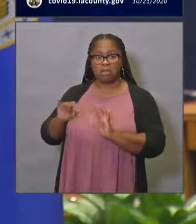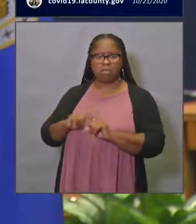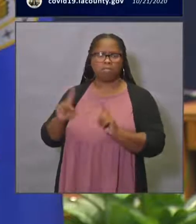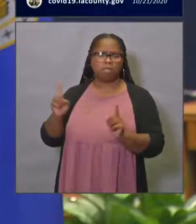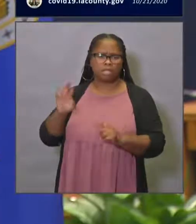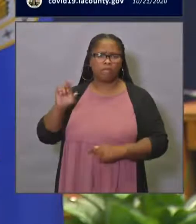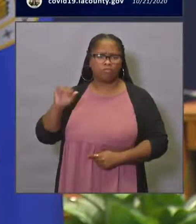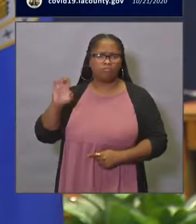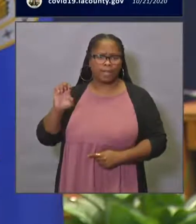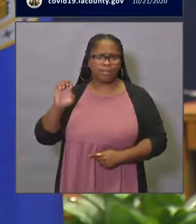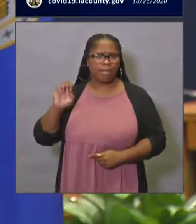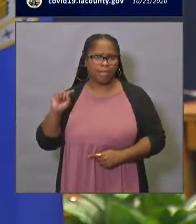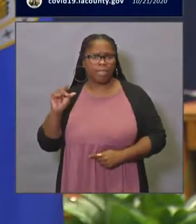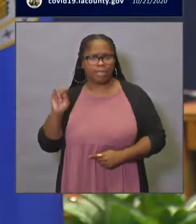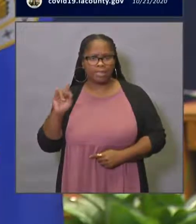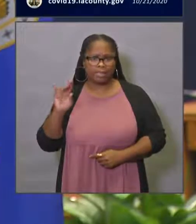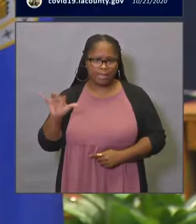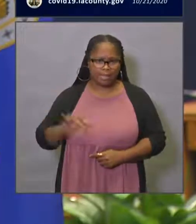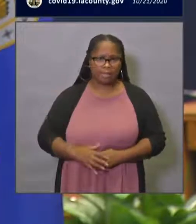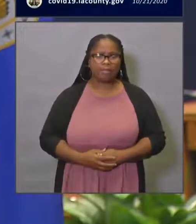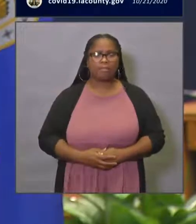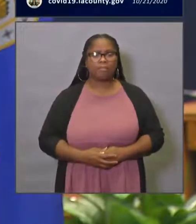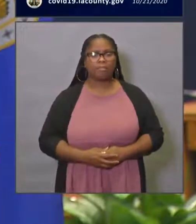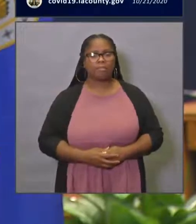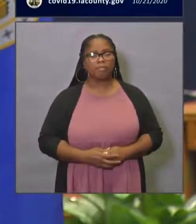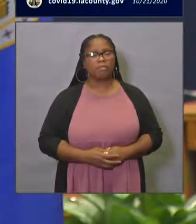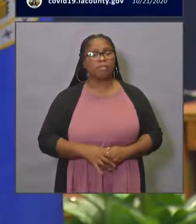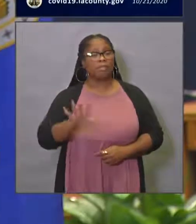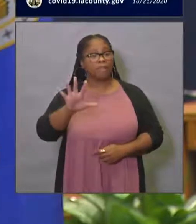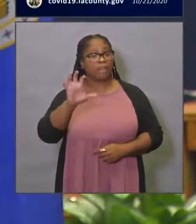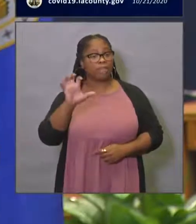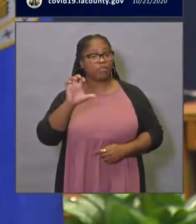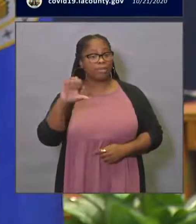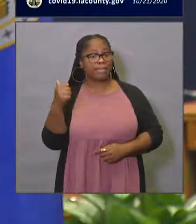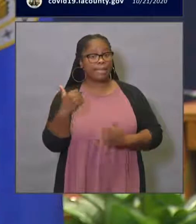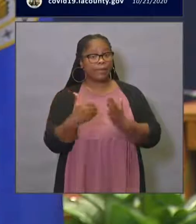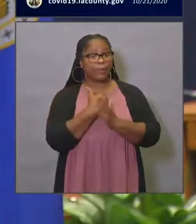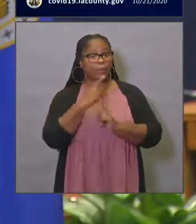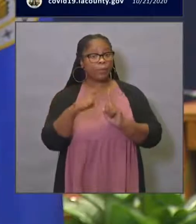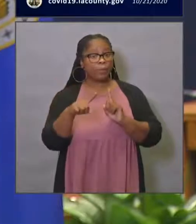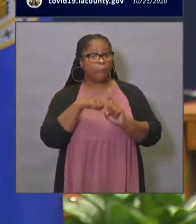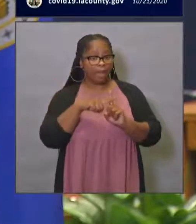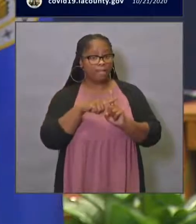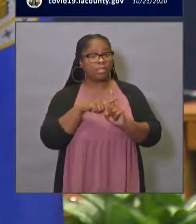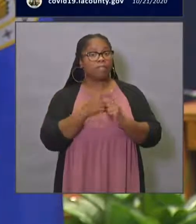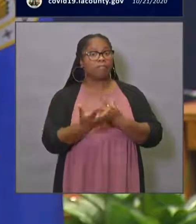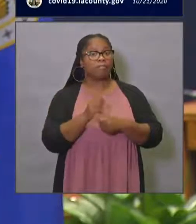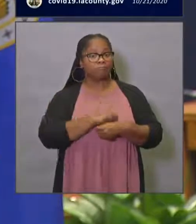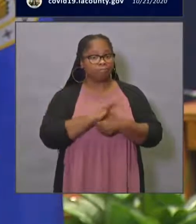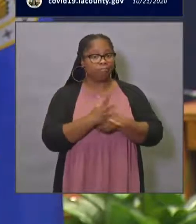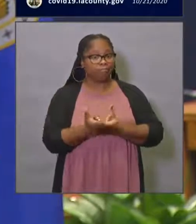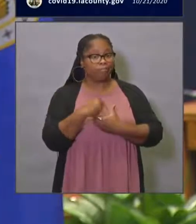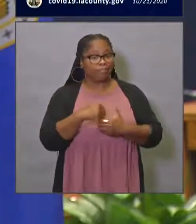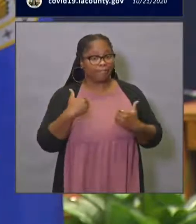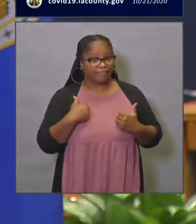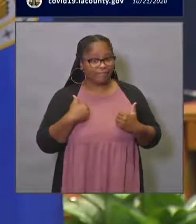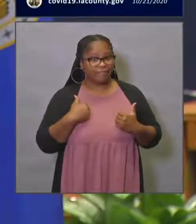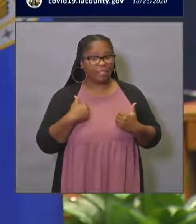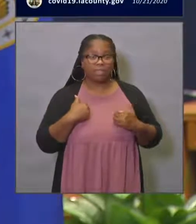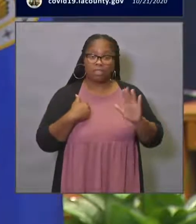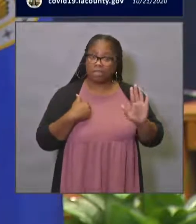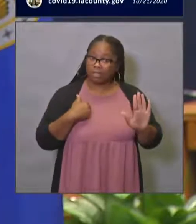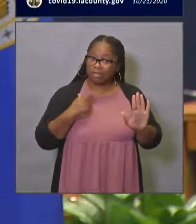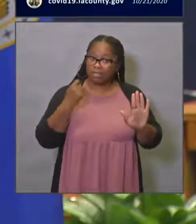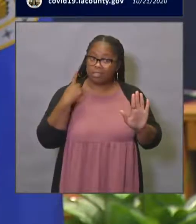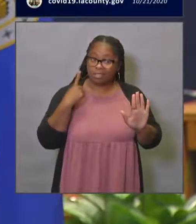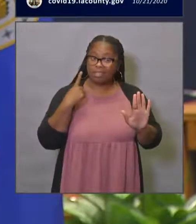or ethnicity. We're reporting 510 new cases today. Again, this is an undercount, but it